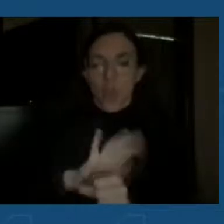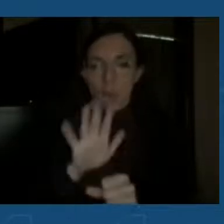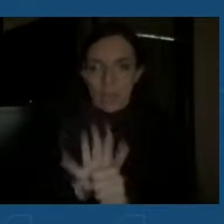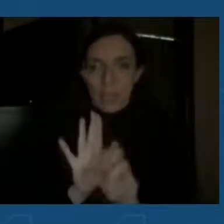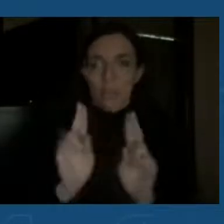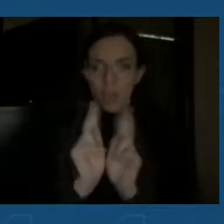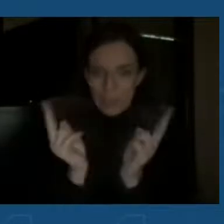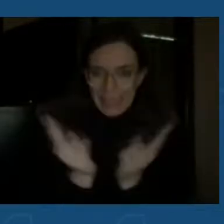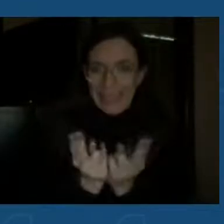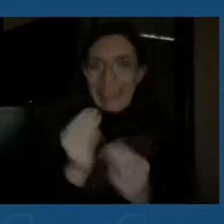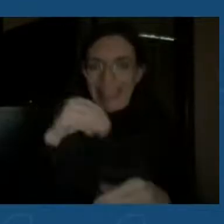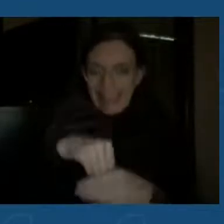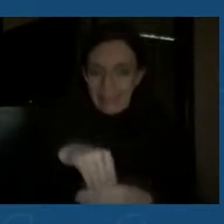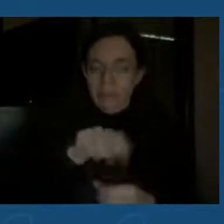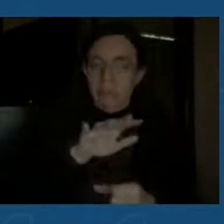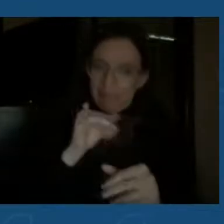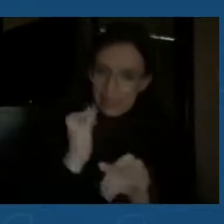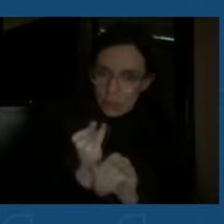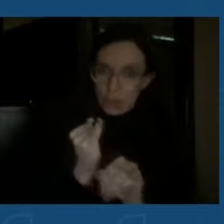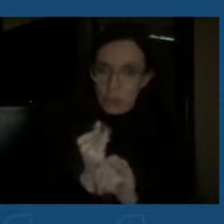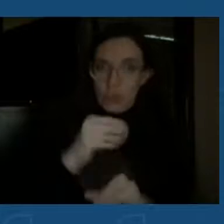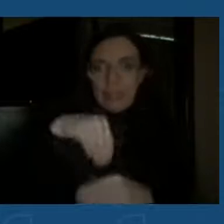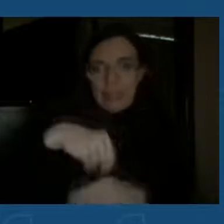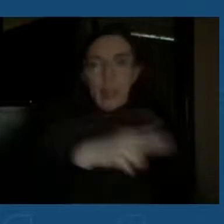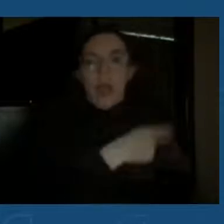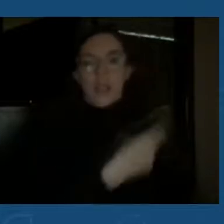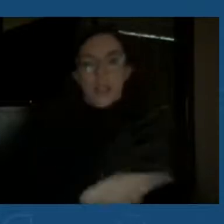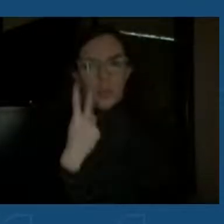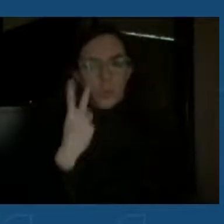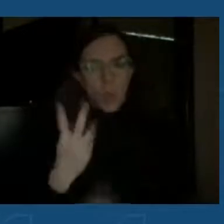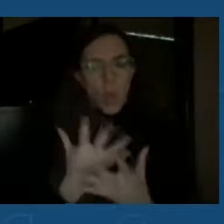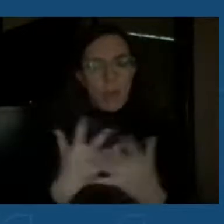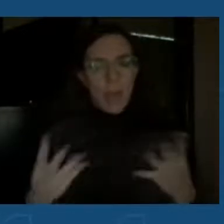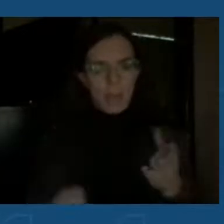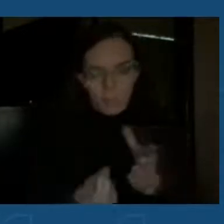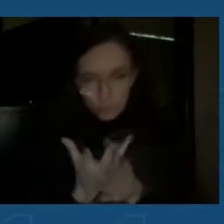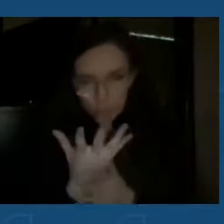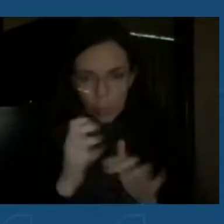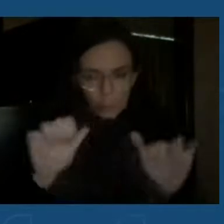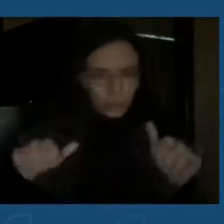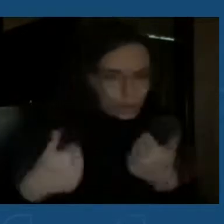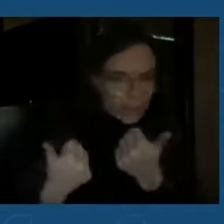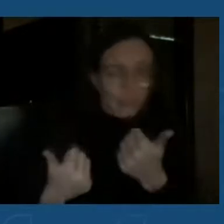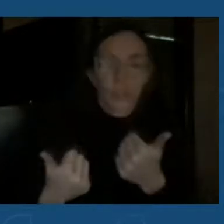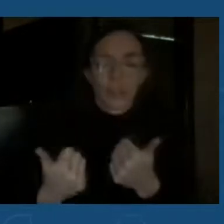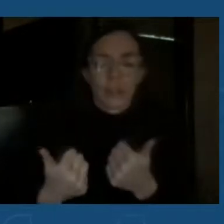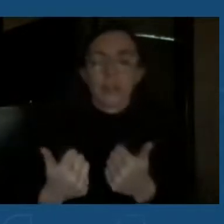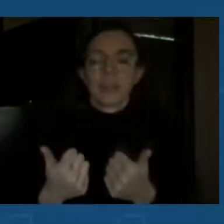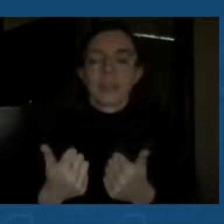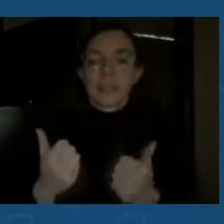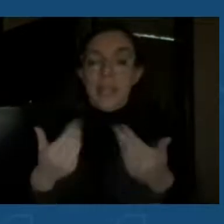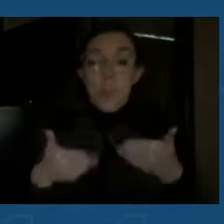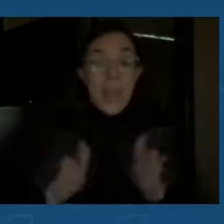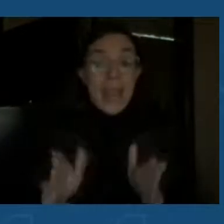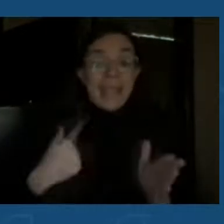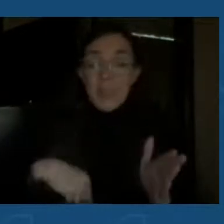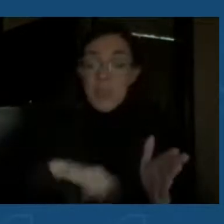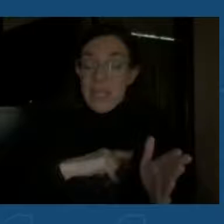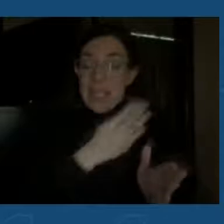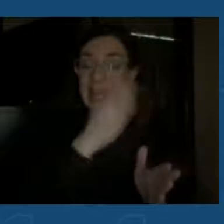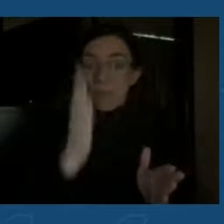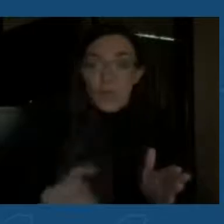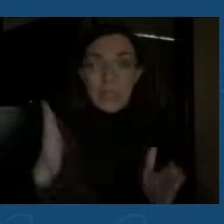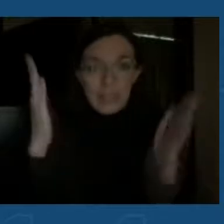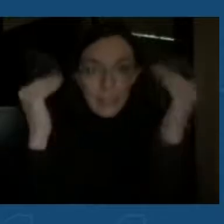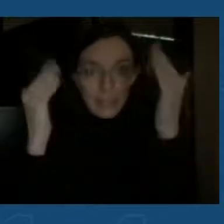change, challenges, and growth in ways that we never anticipated. In true fashion,